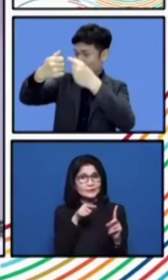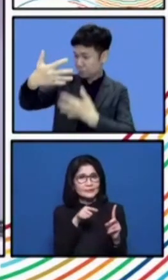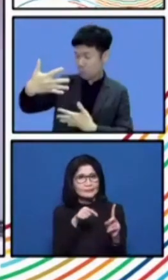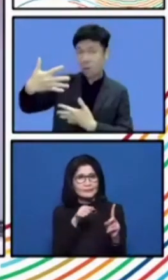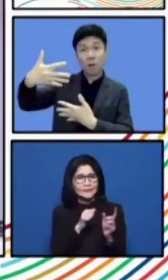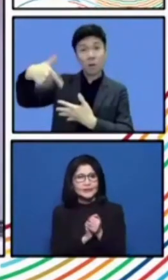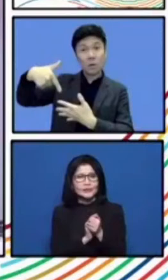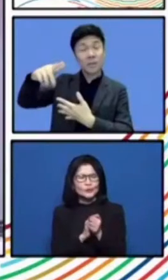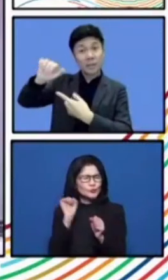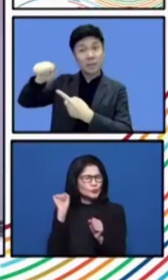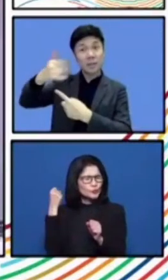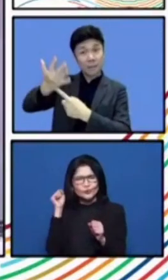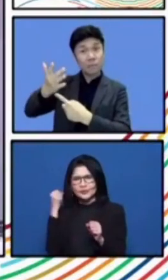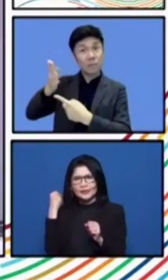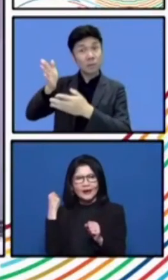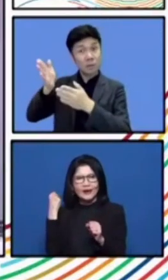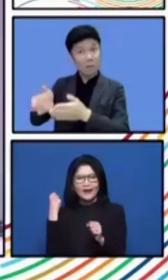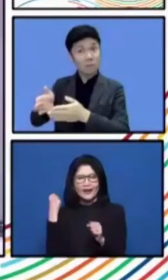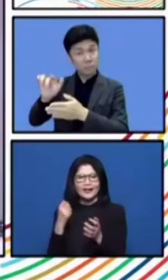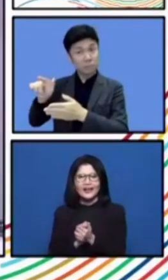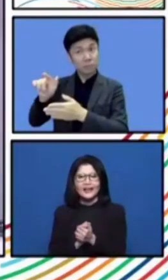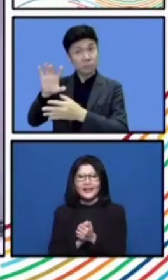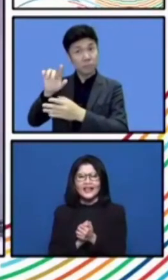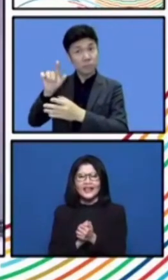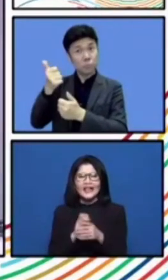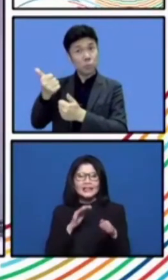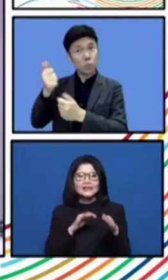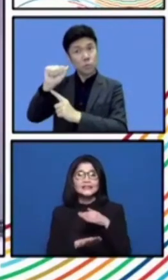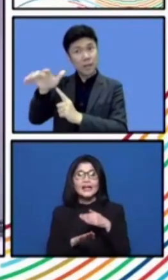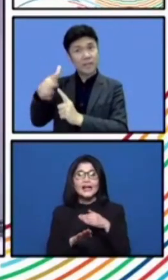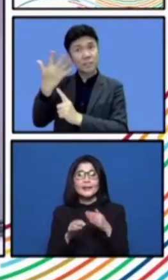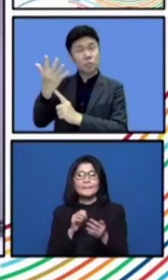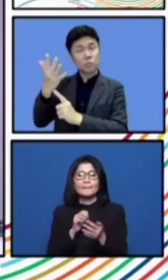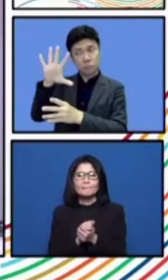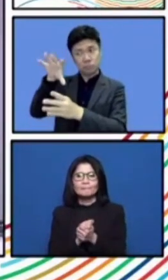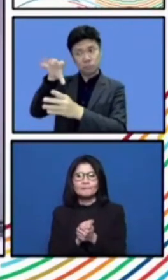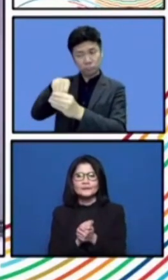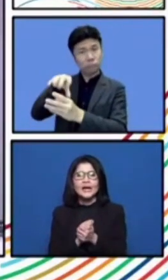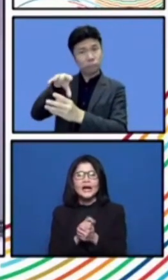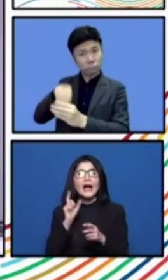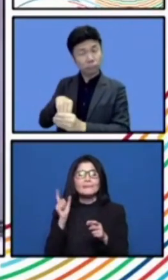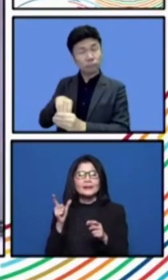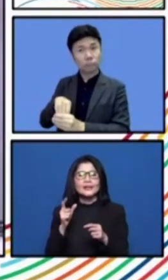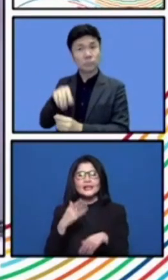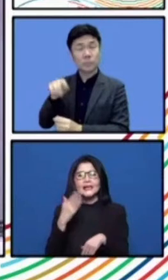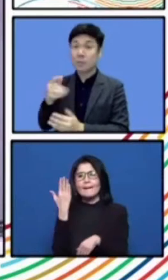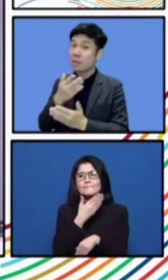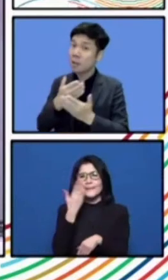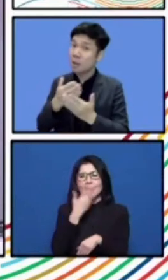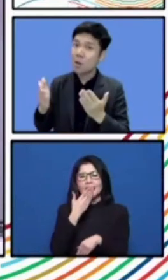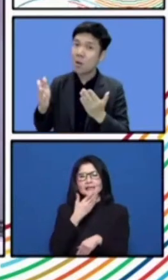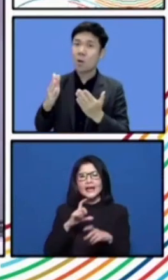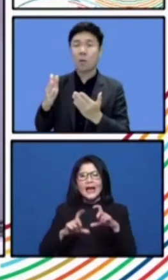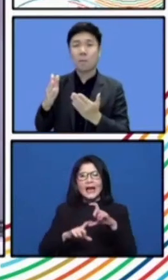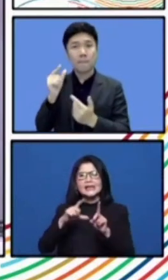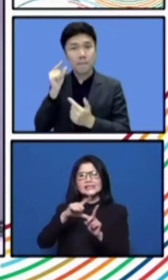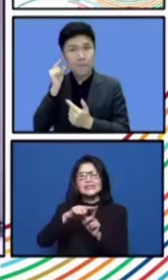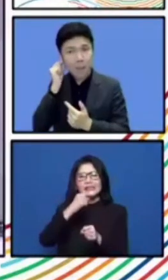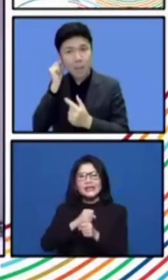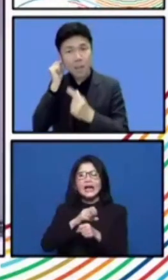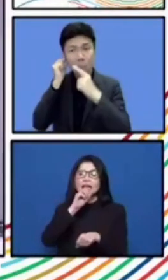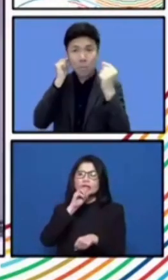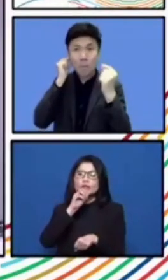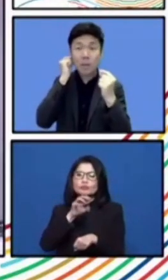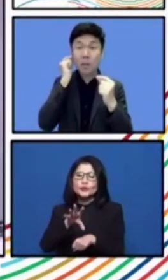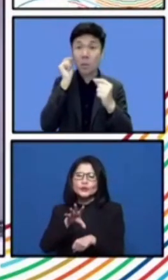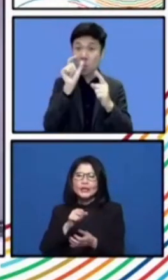of the inclusive language used in the sdg when they used all men and all women or